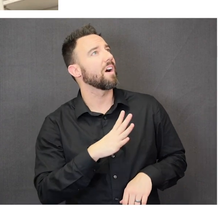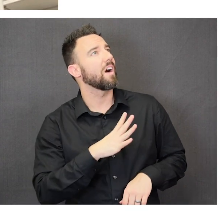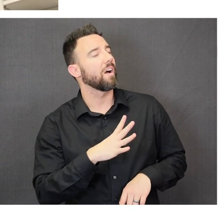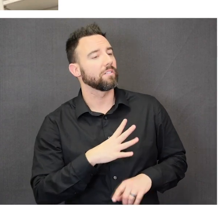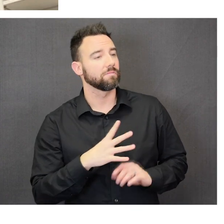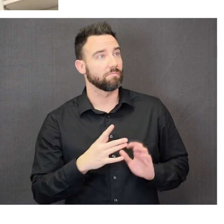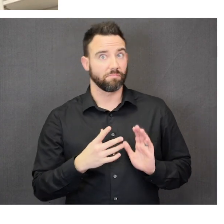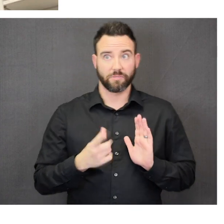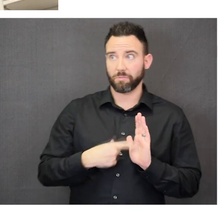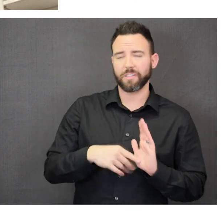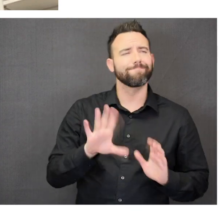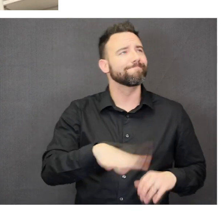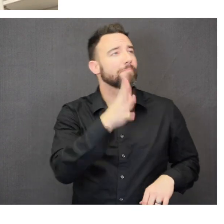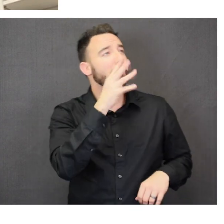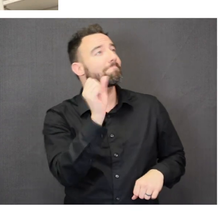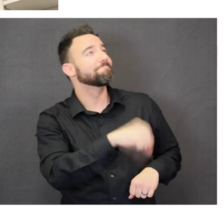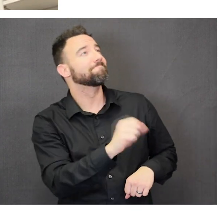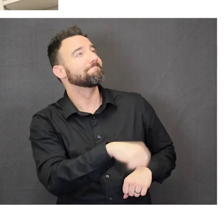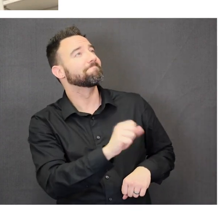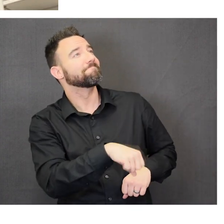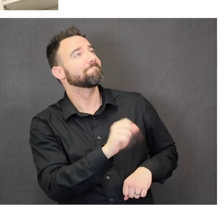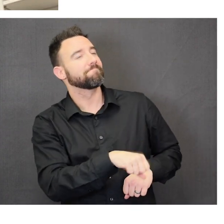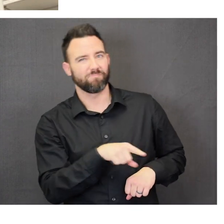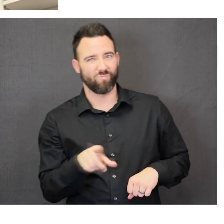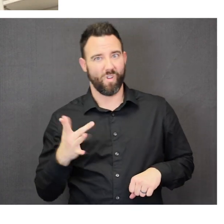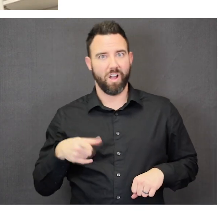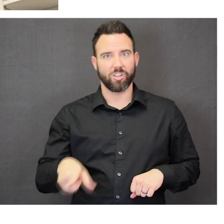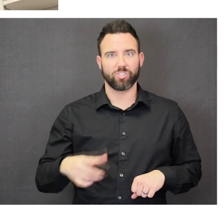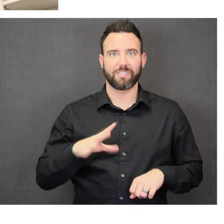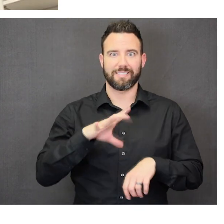her body's a little blah right now with not being able